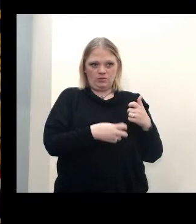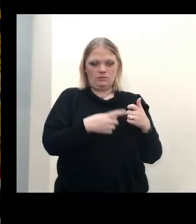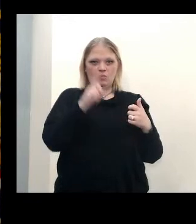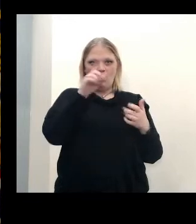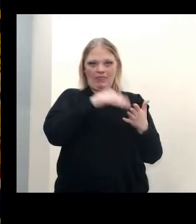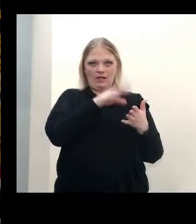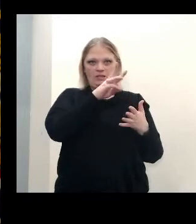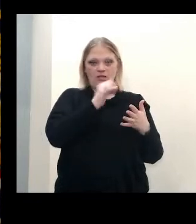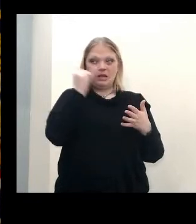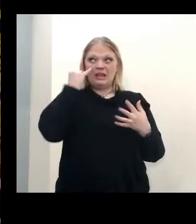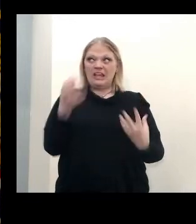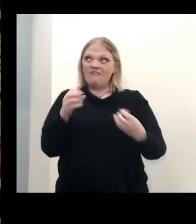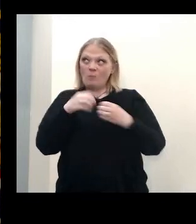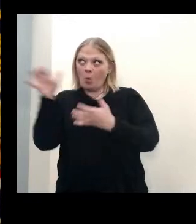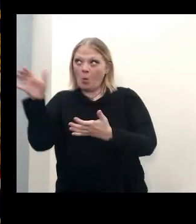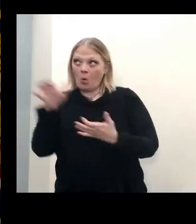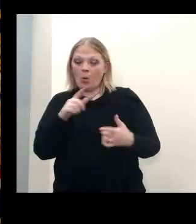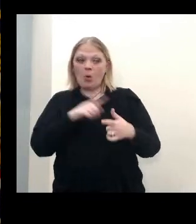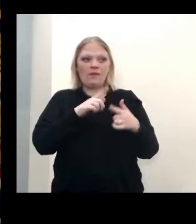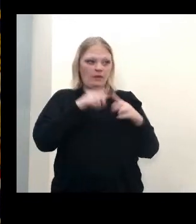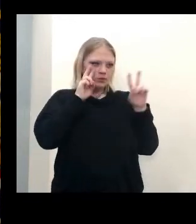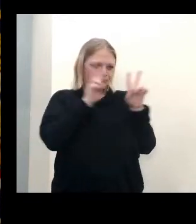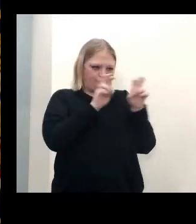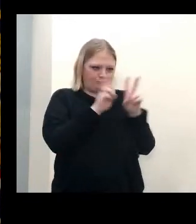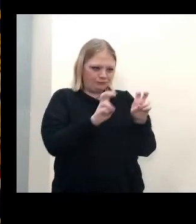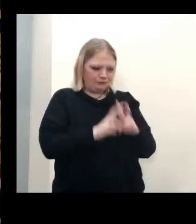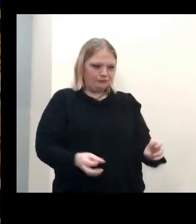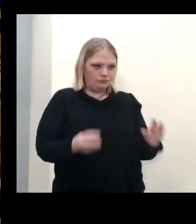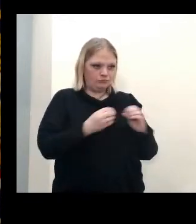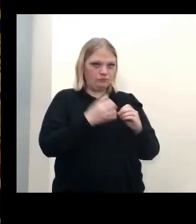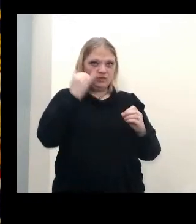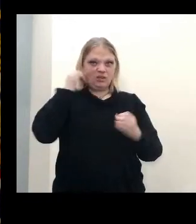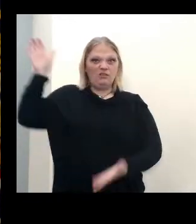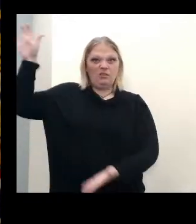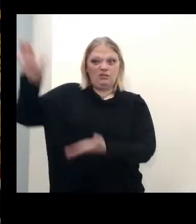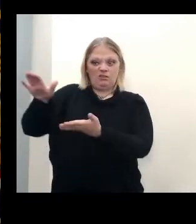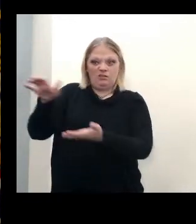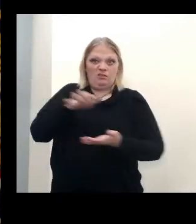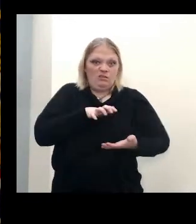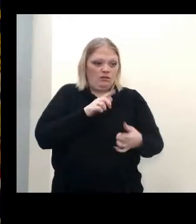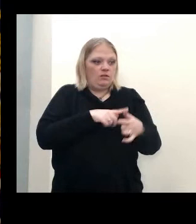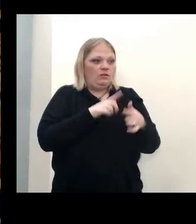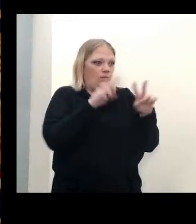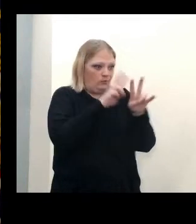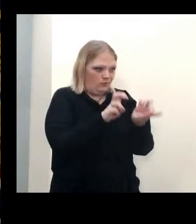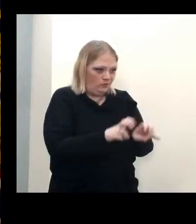future, then we'll be doing the same sort of analysis. If we get less doses, then we'll be looking